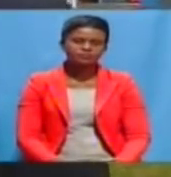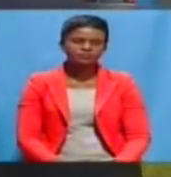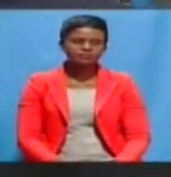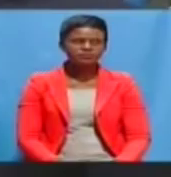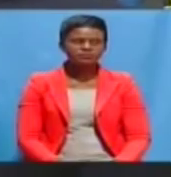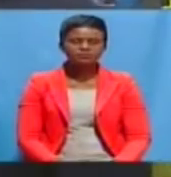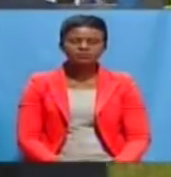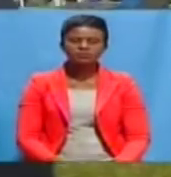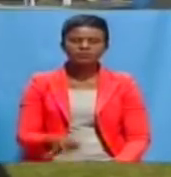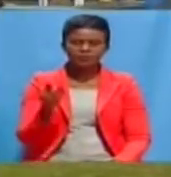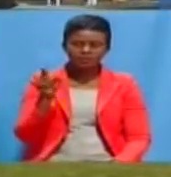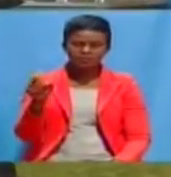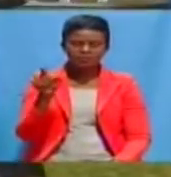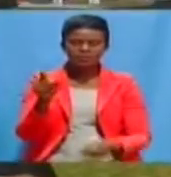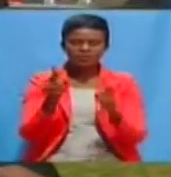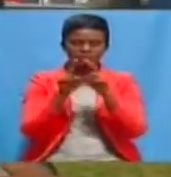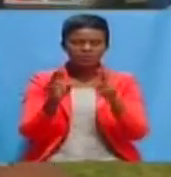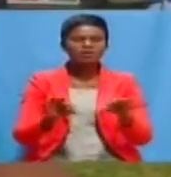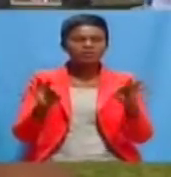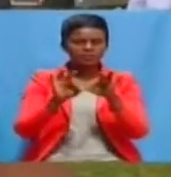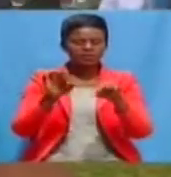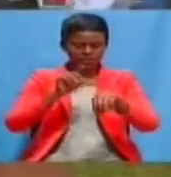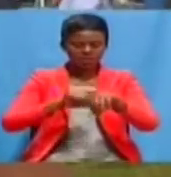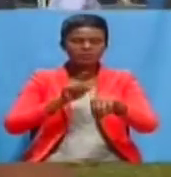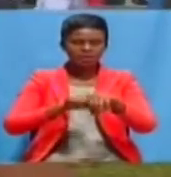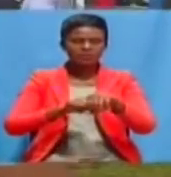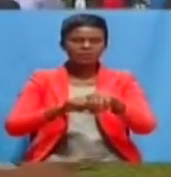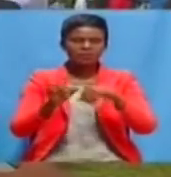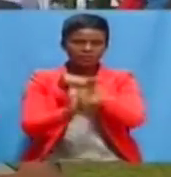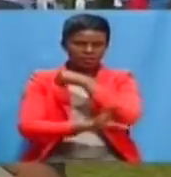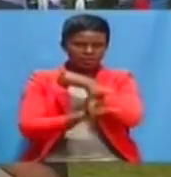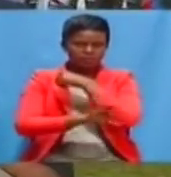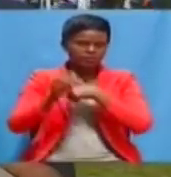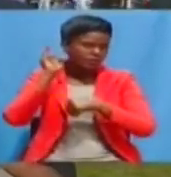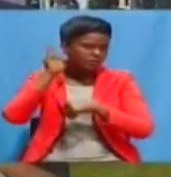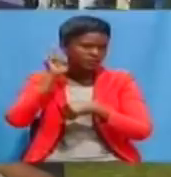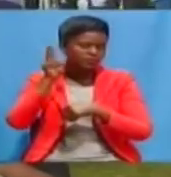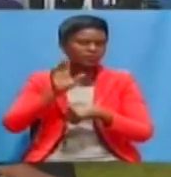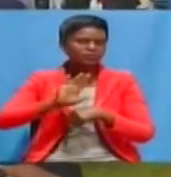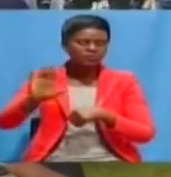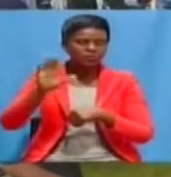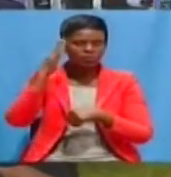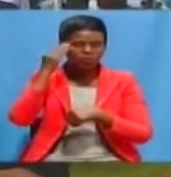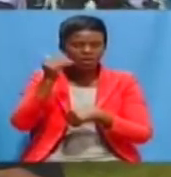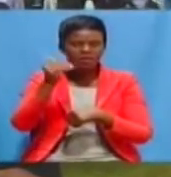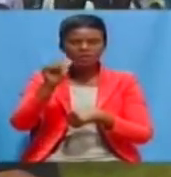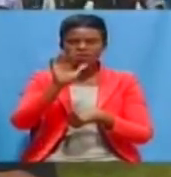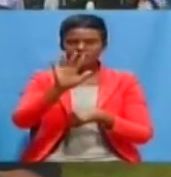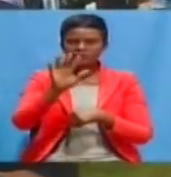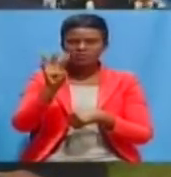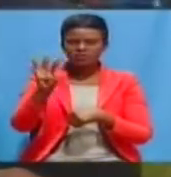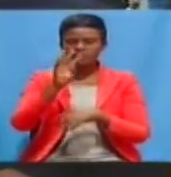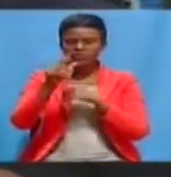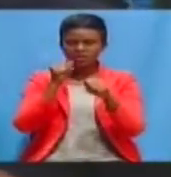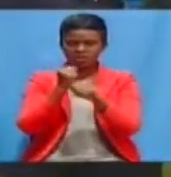This is a significantly important moment in the history of the country because for 54 years the